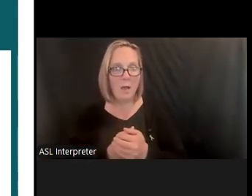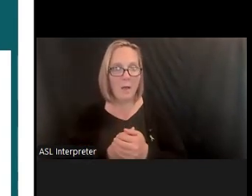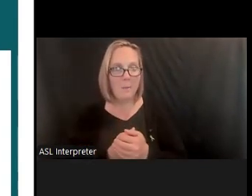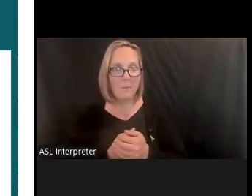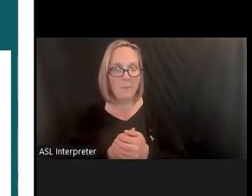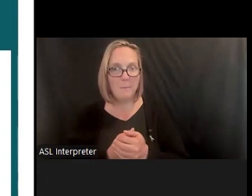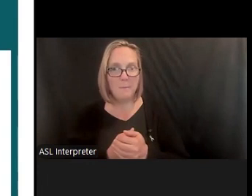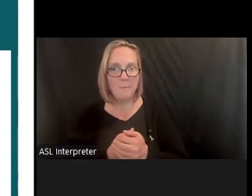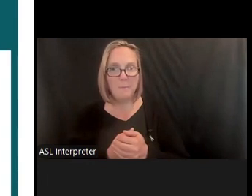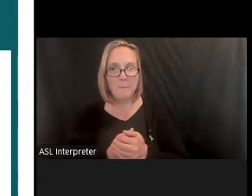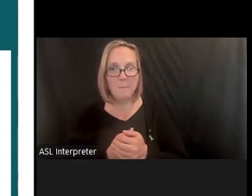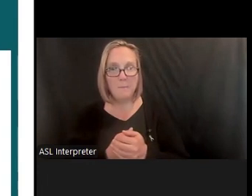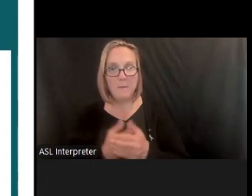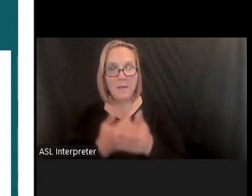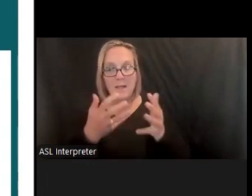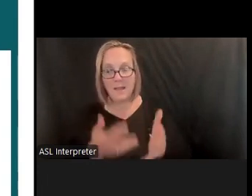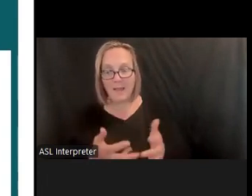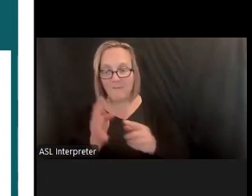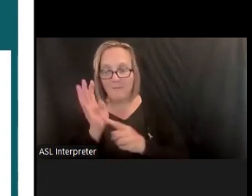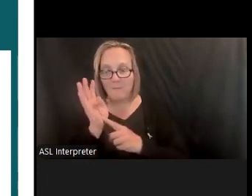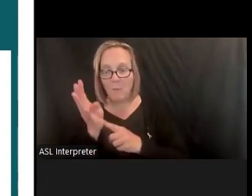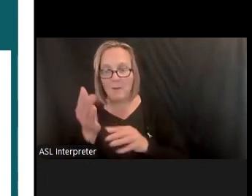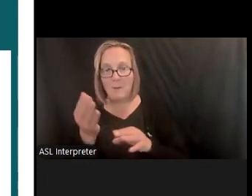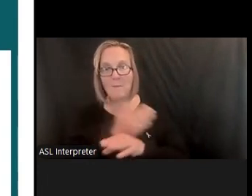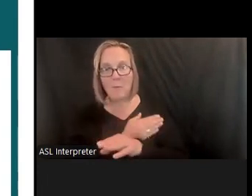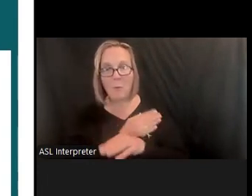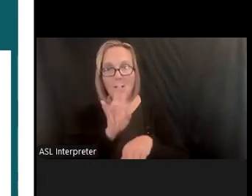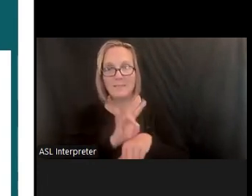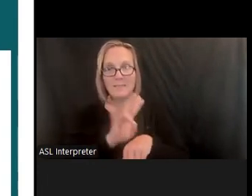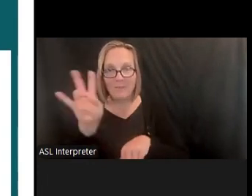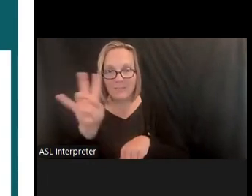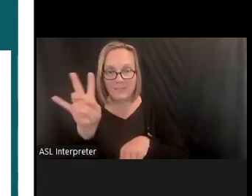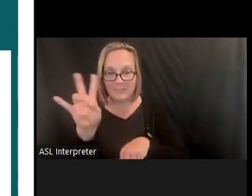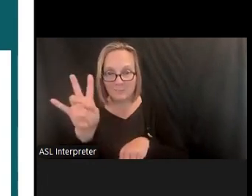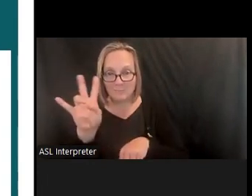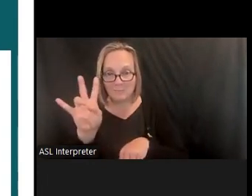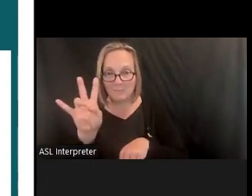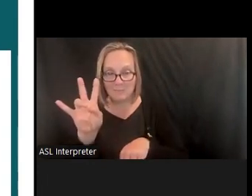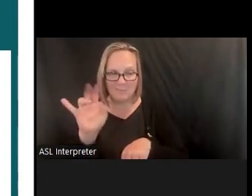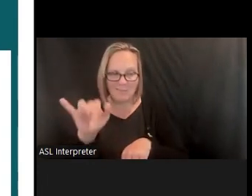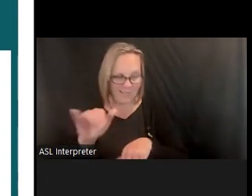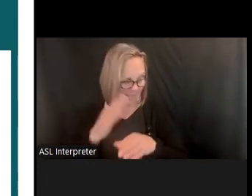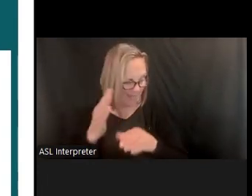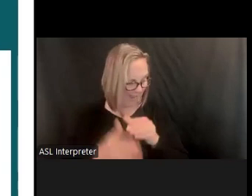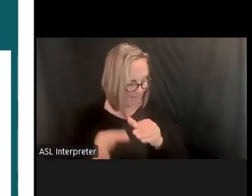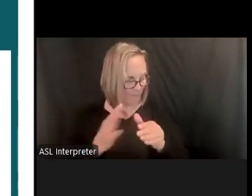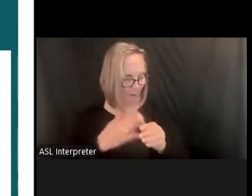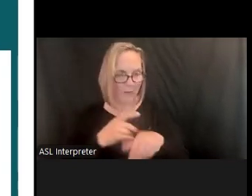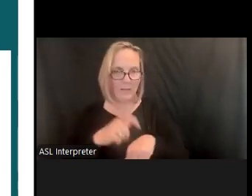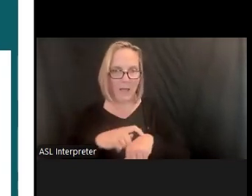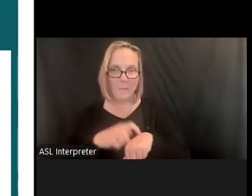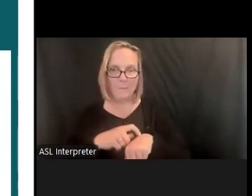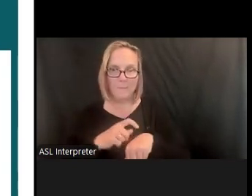We have 4 minutes before the scheduled end of our time here, so rather than